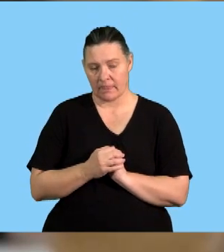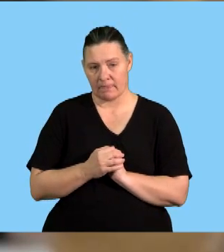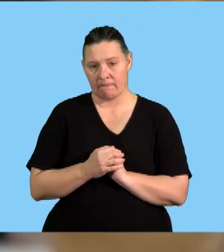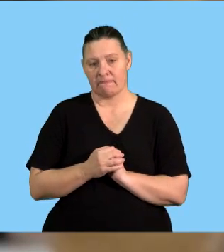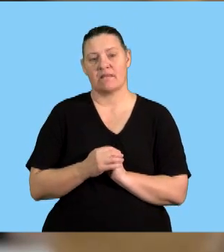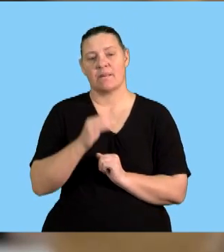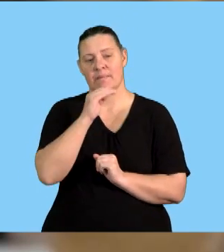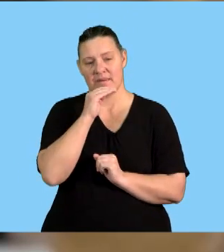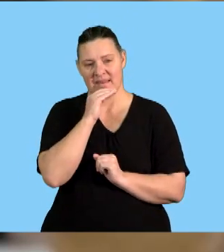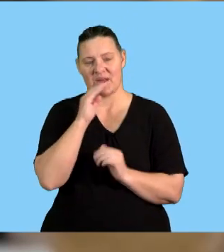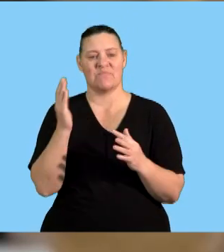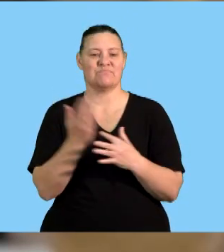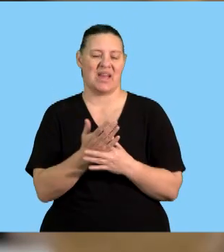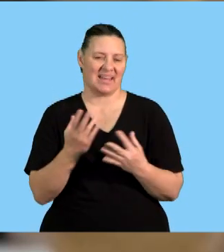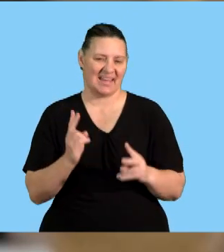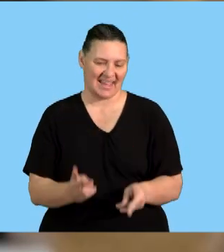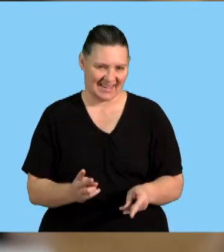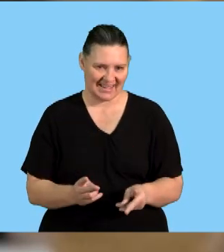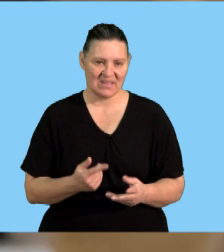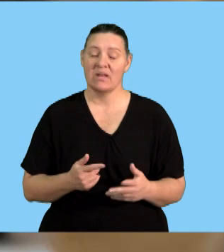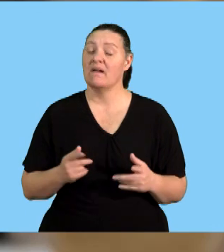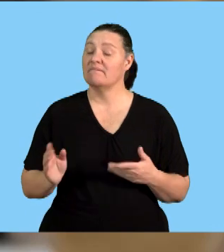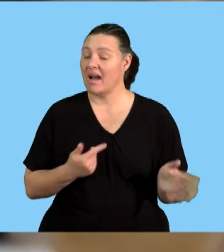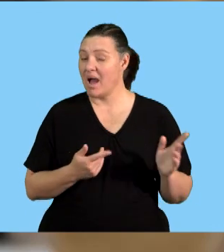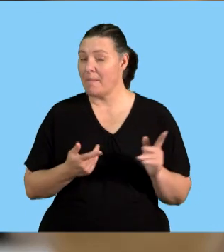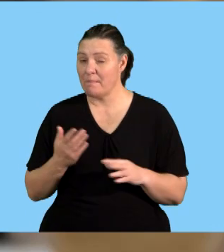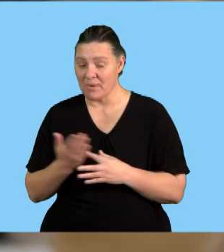brings us to another break. Let's